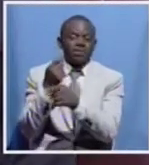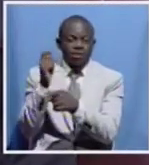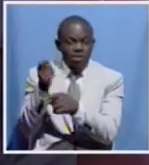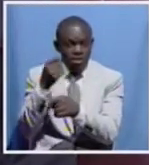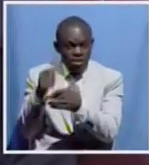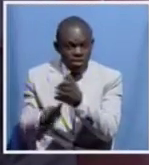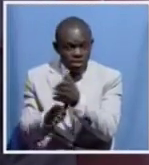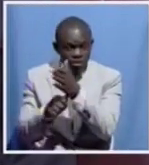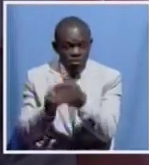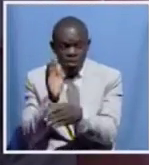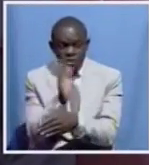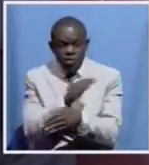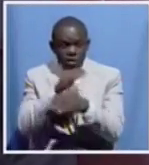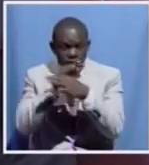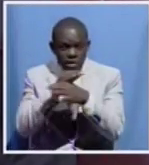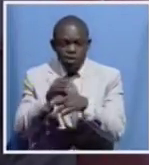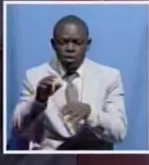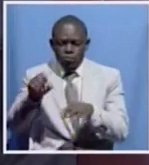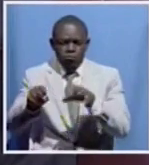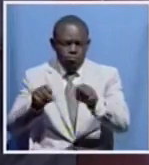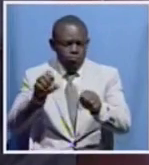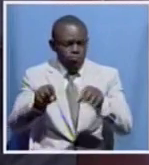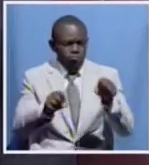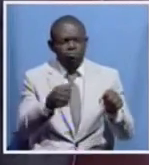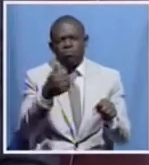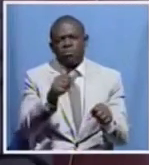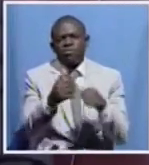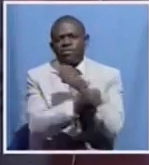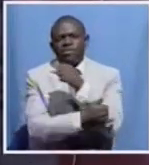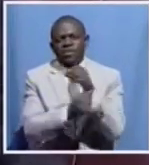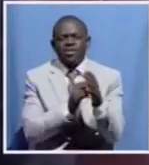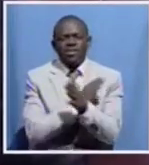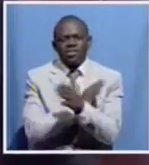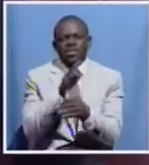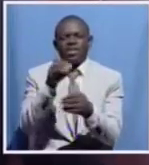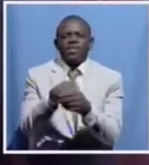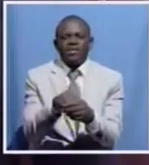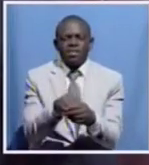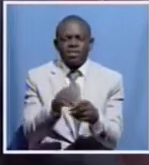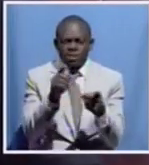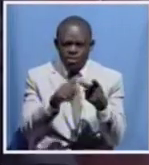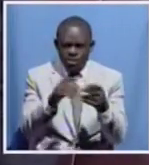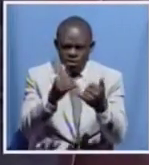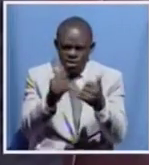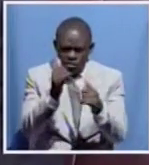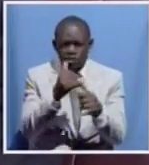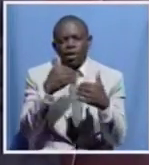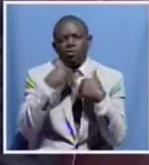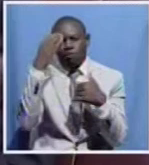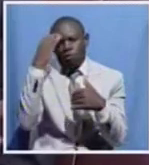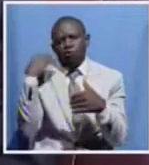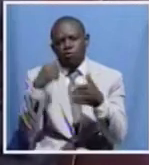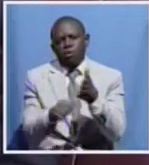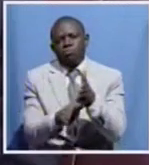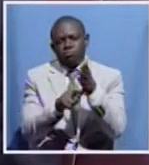countries, including Zambia. And they have also a presence in South Africa. But you know, Zambia has always been a